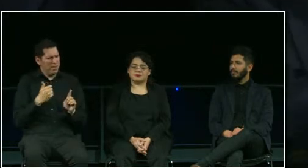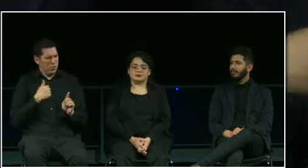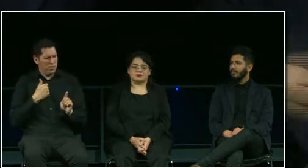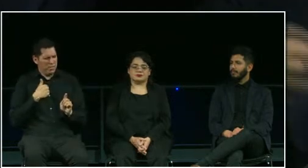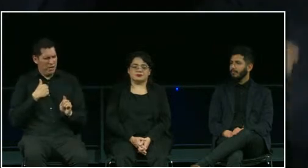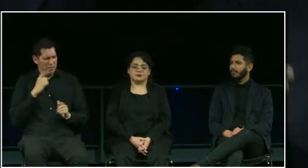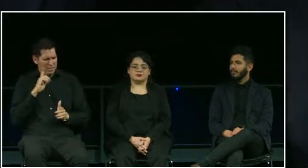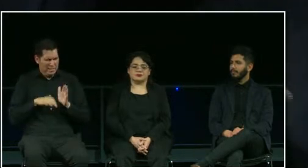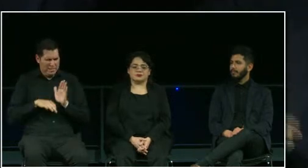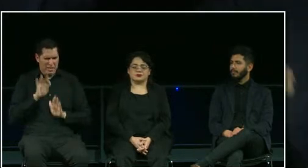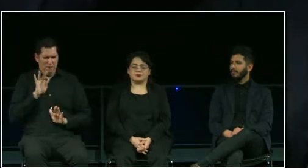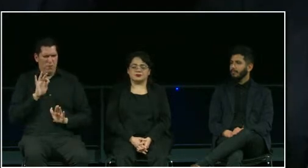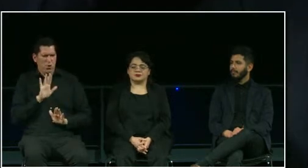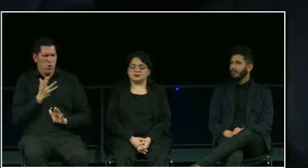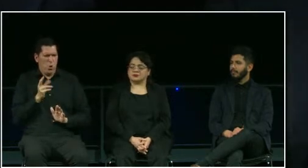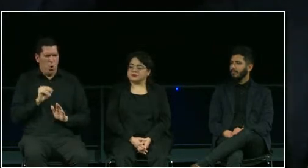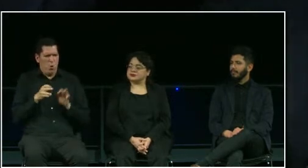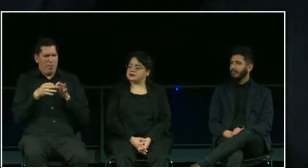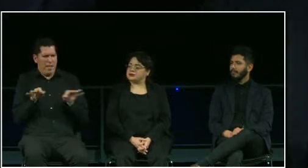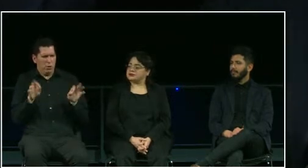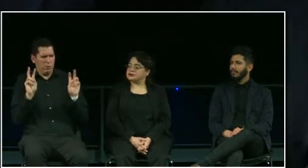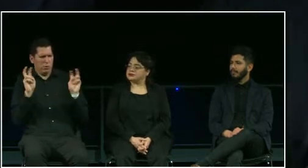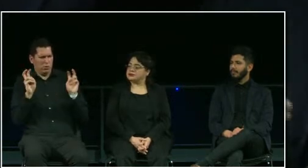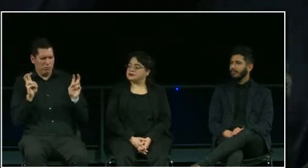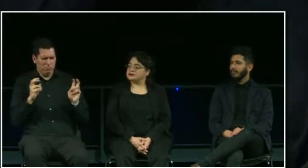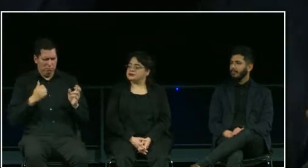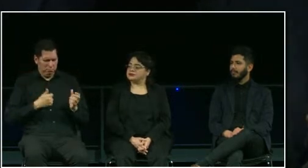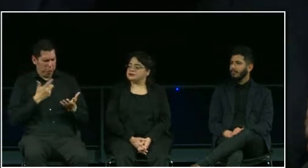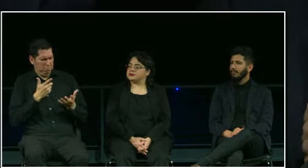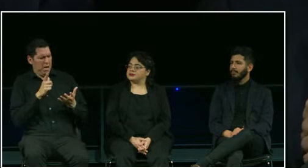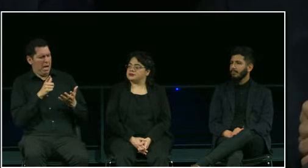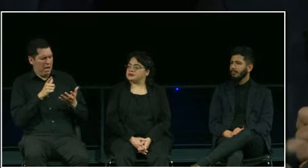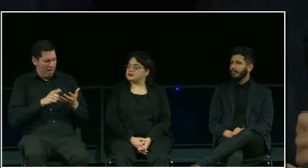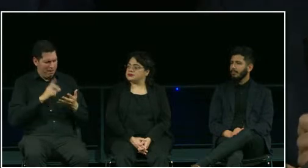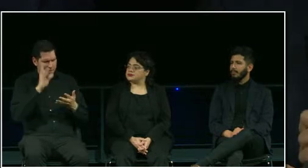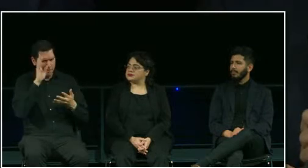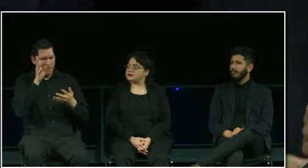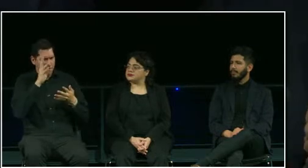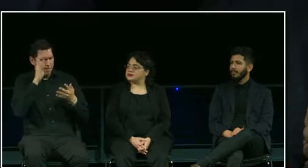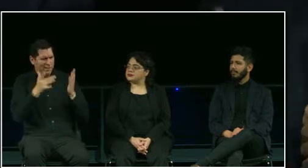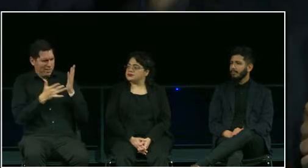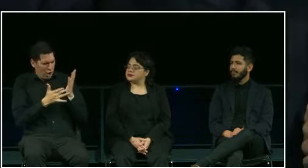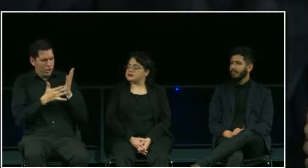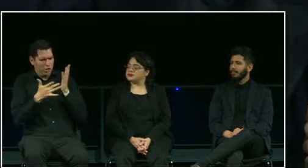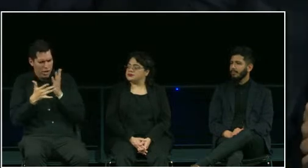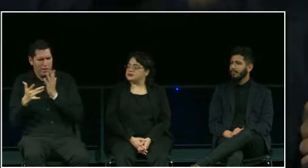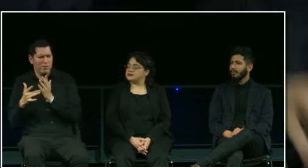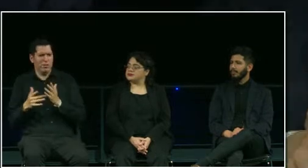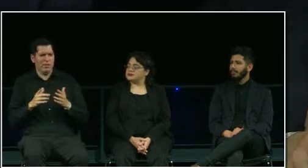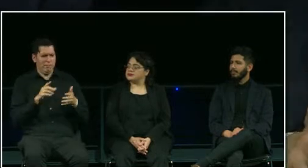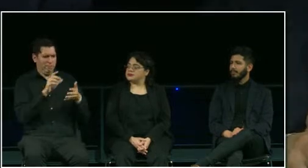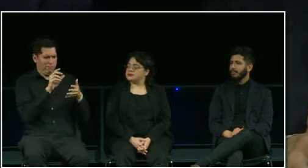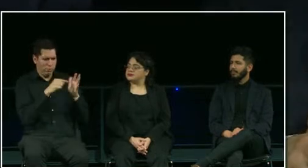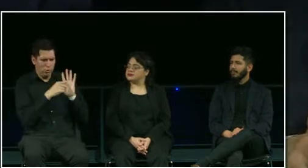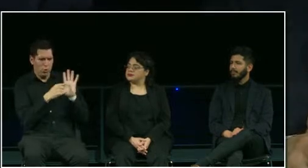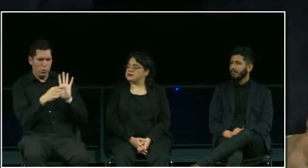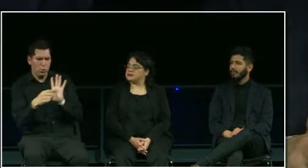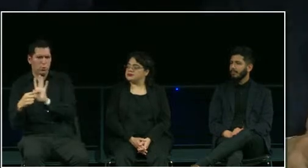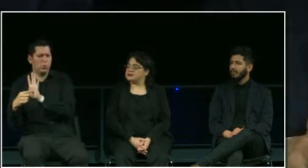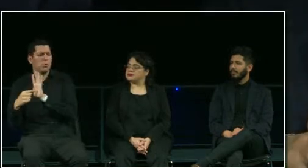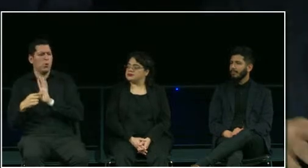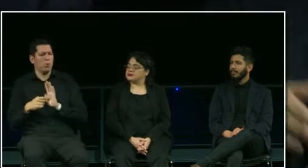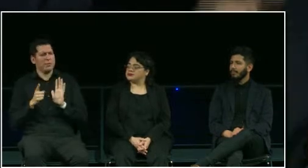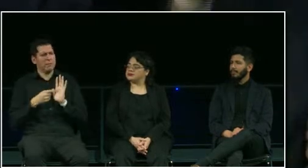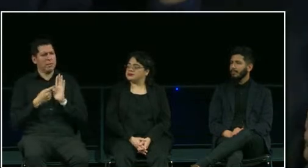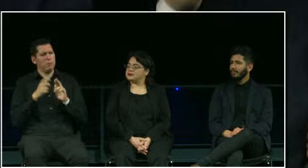like language as you're going because of the, you're making up the vocabulary. There are times where we were in the